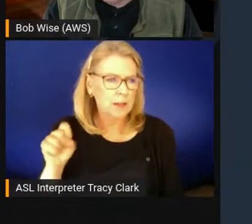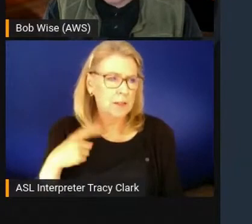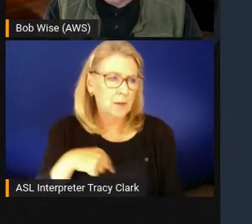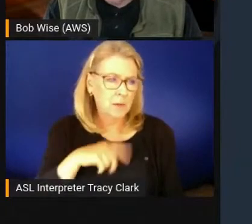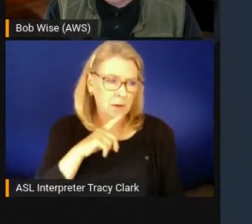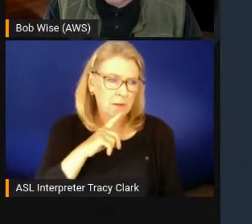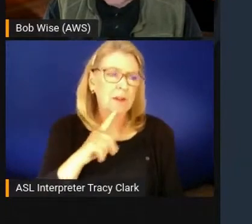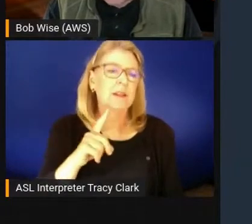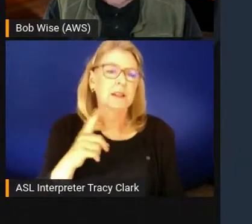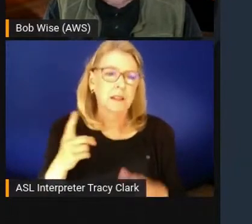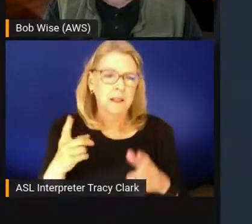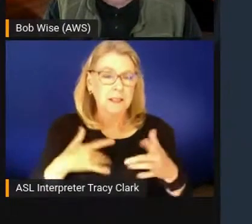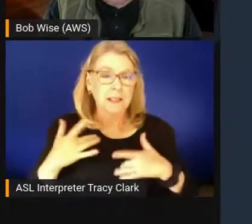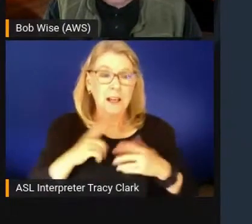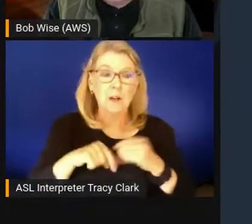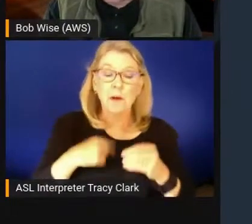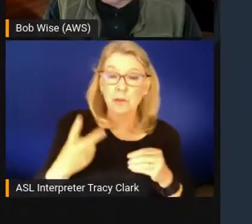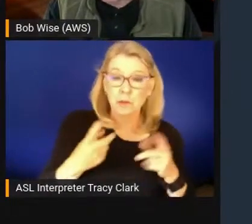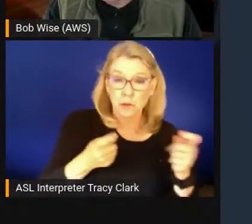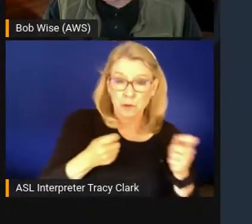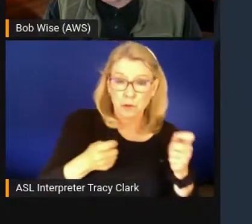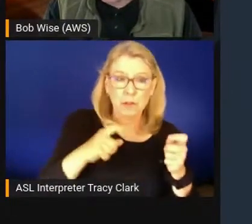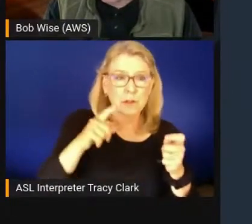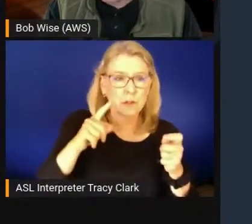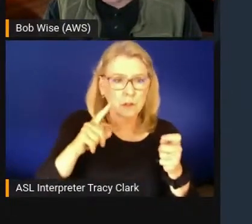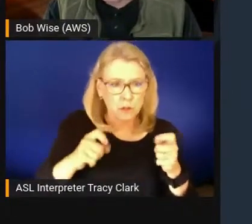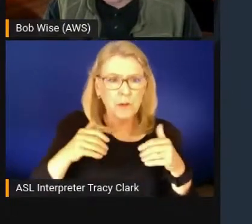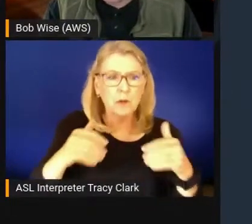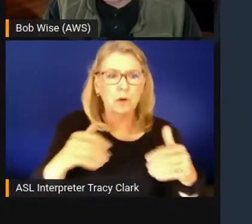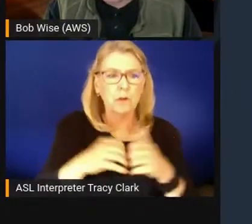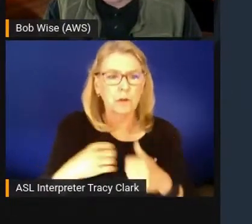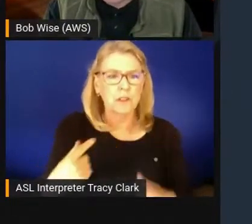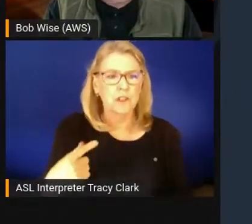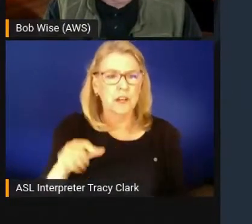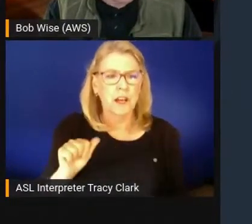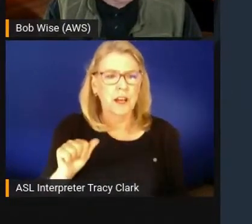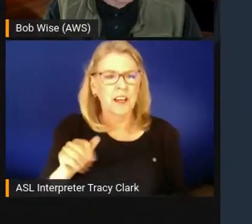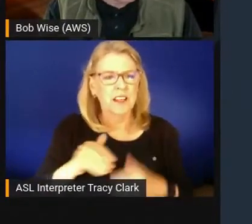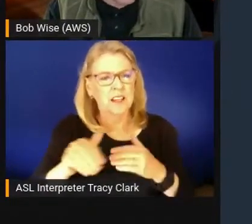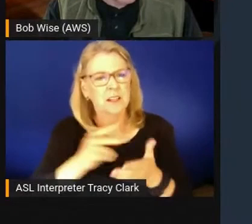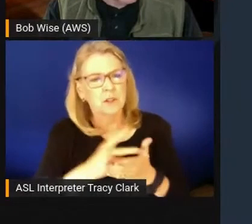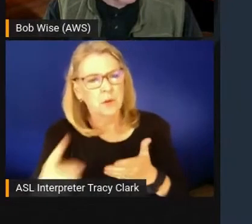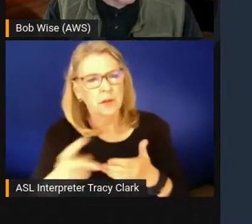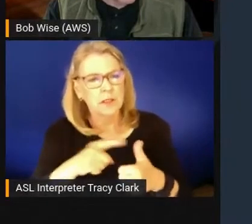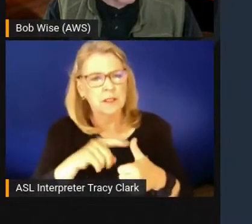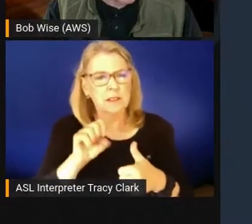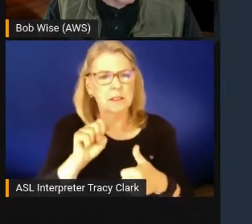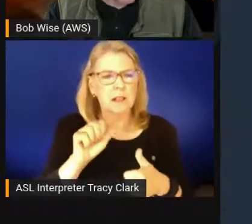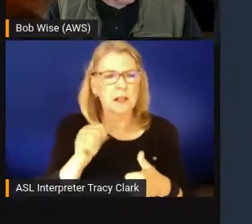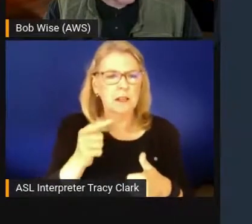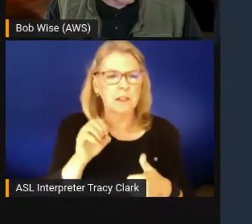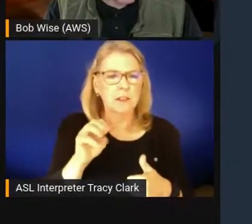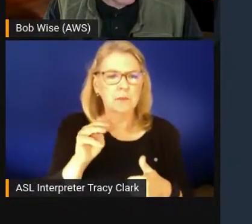controllers that should be going GA in the next few weeks, and that's SageMaker and Elasticache.